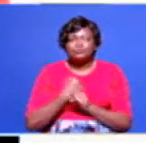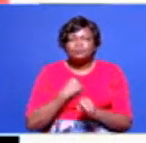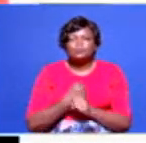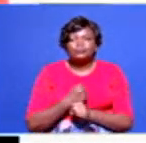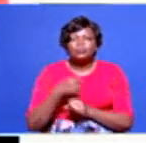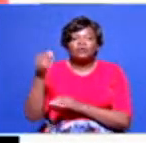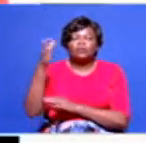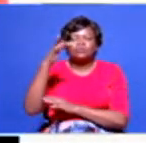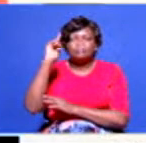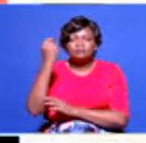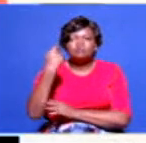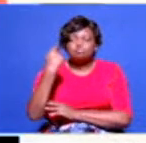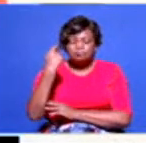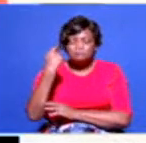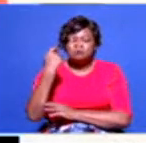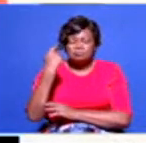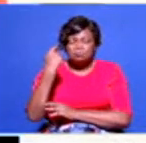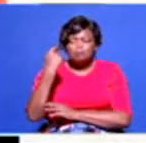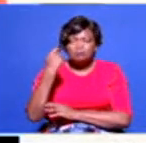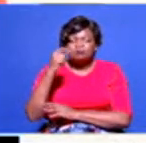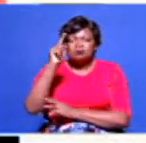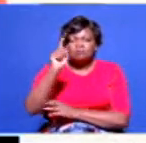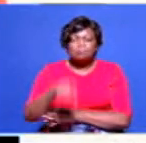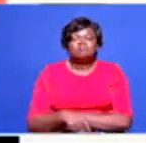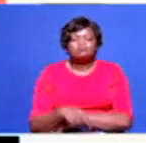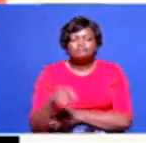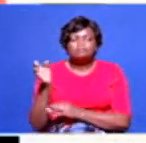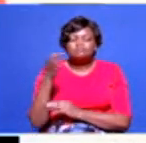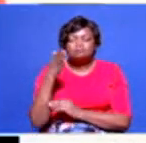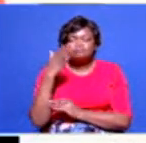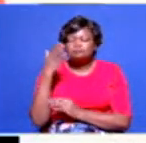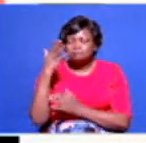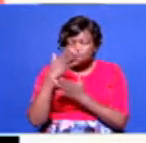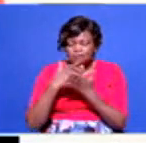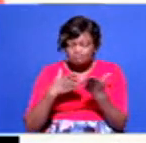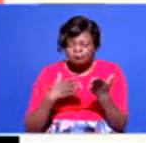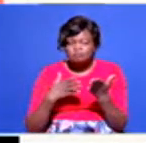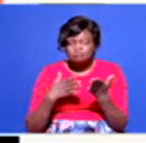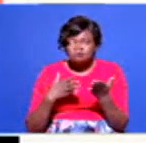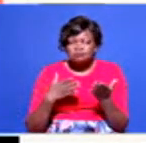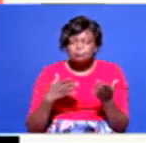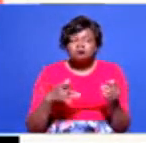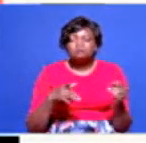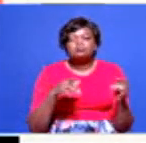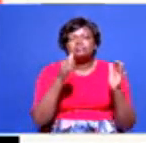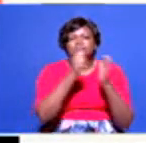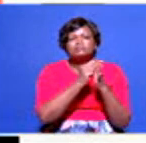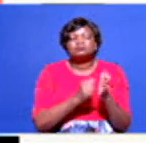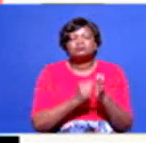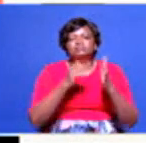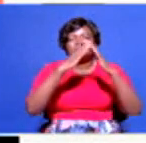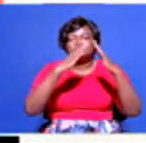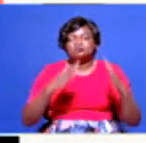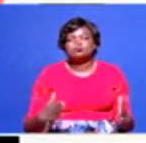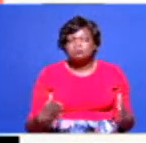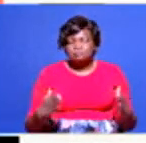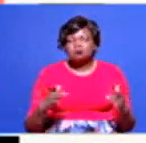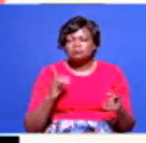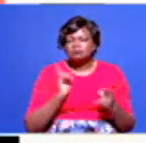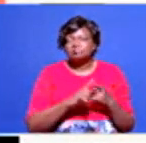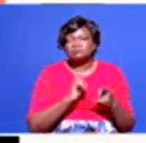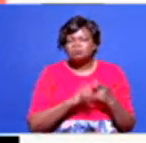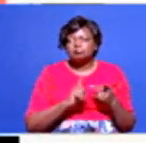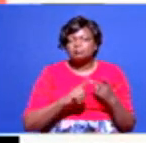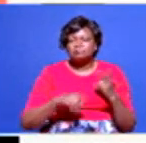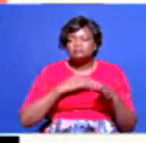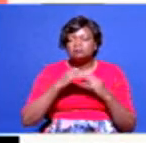Kenya shall be flown at half-mast at State House, and all